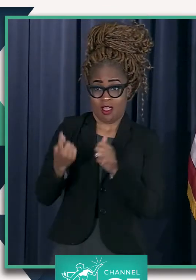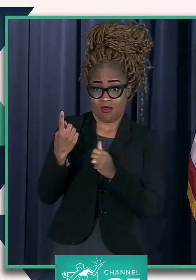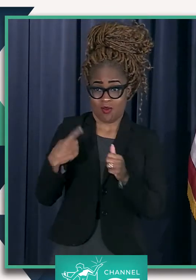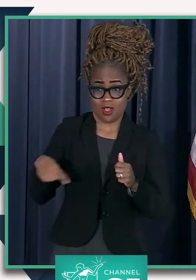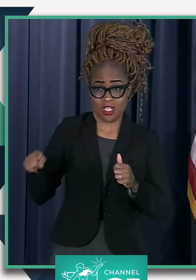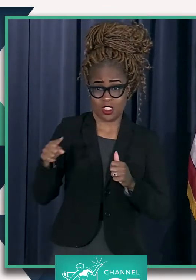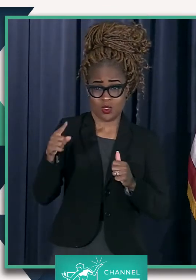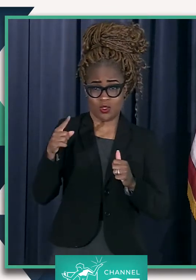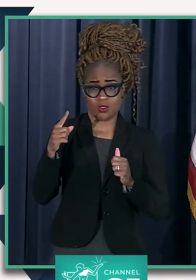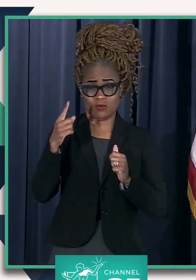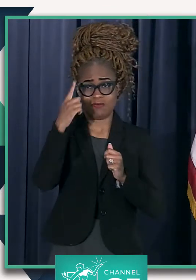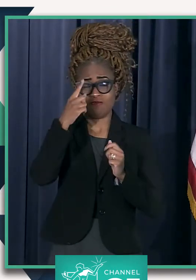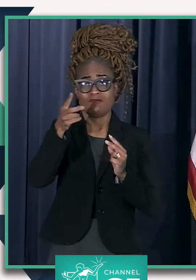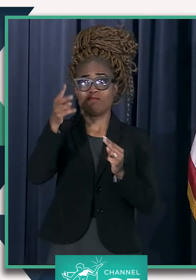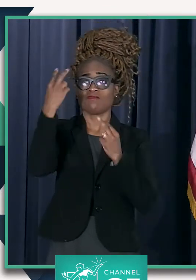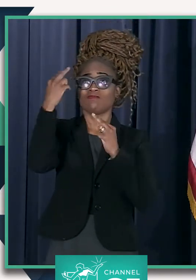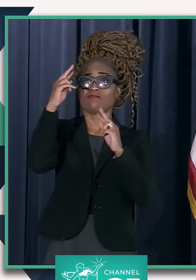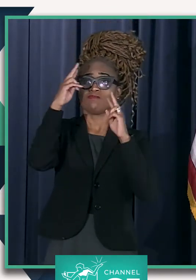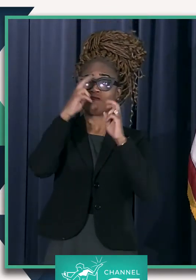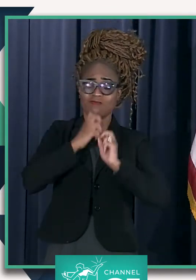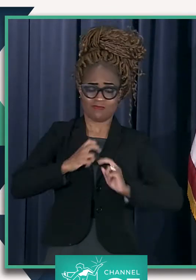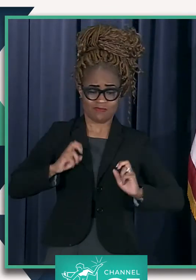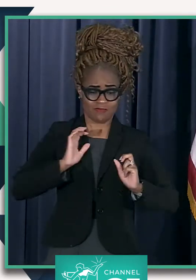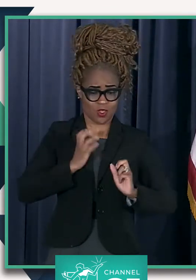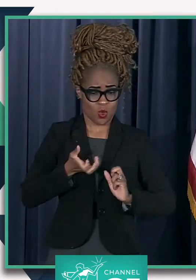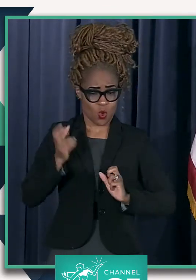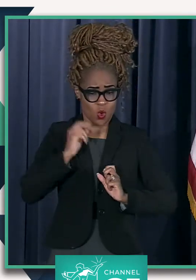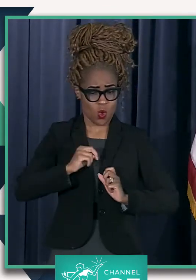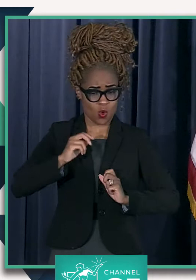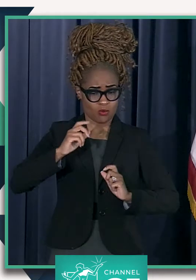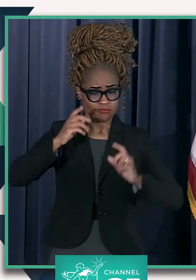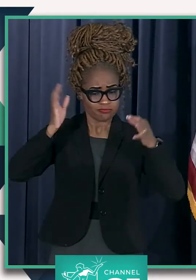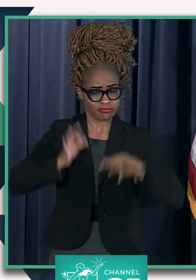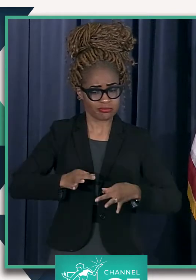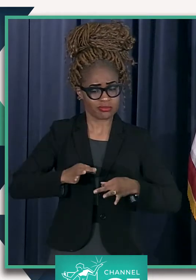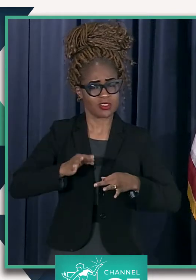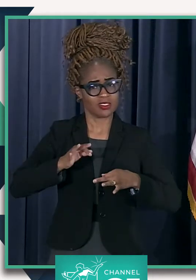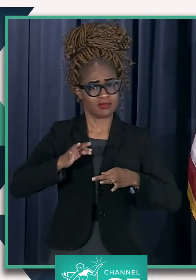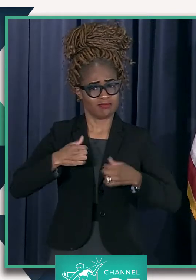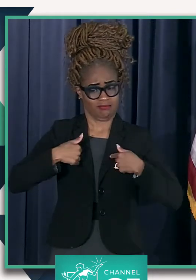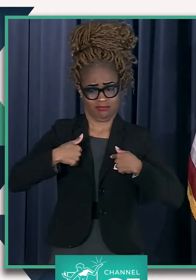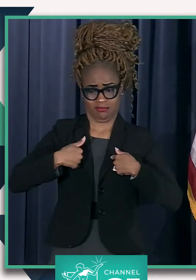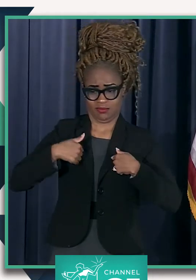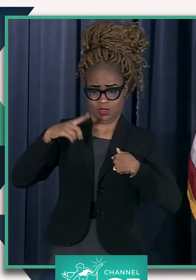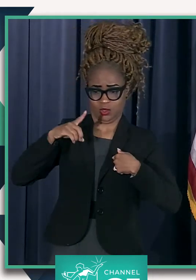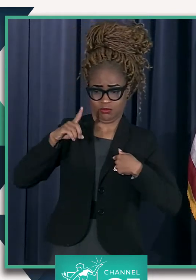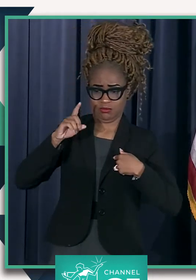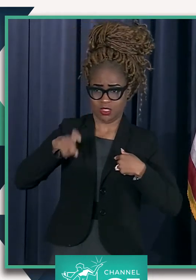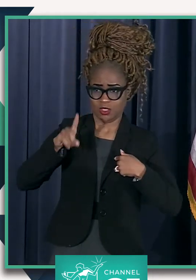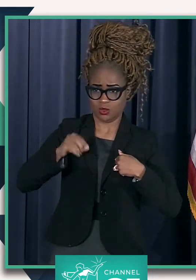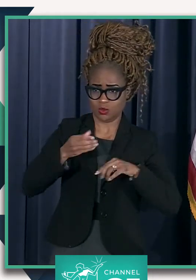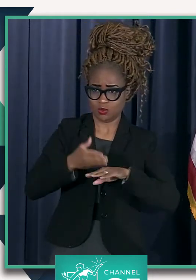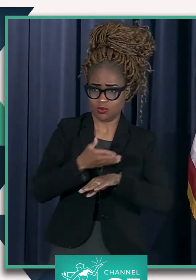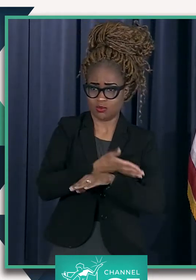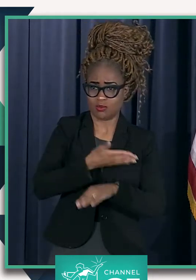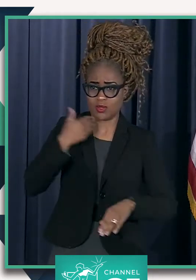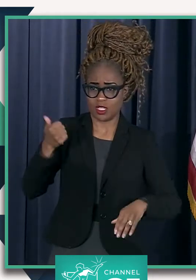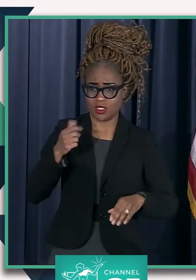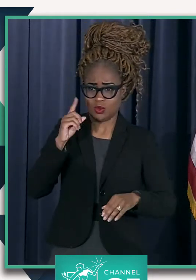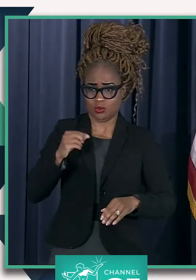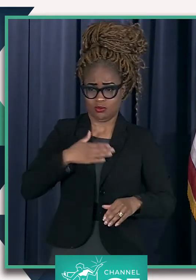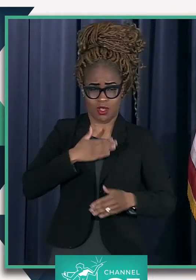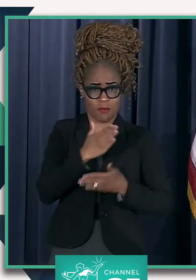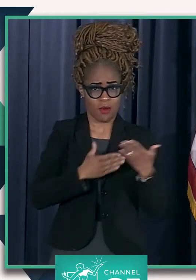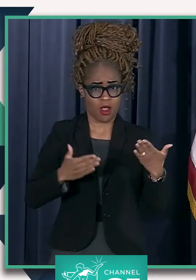reflect and summon our own resolve to do even more, to do better, to do our part to create a more just and